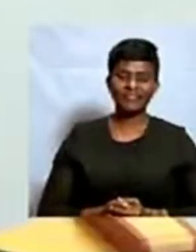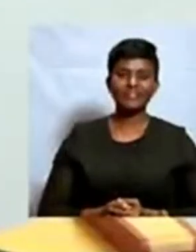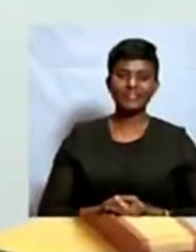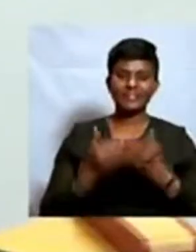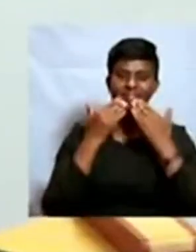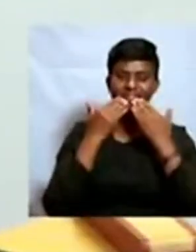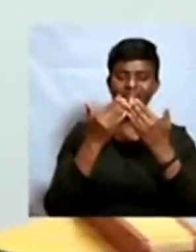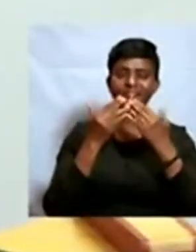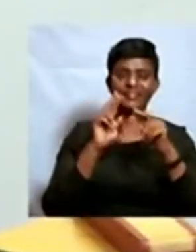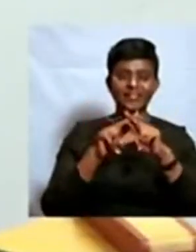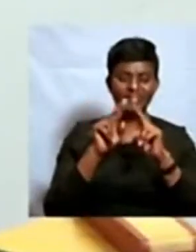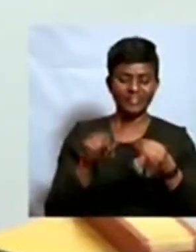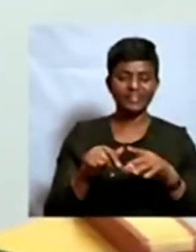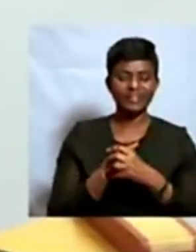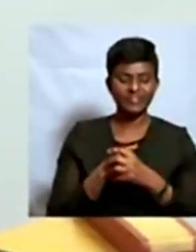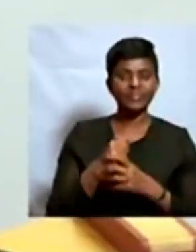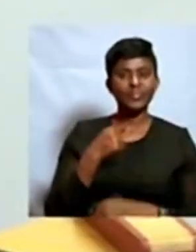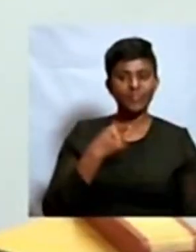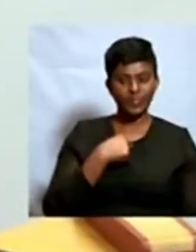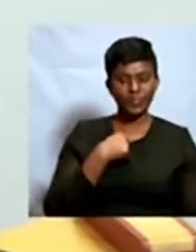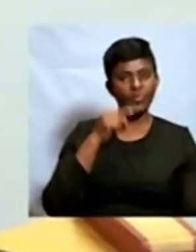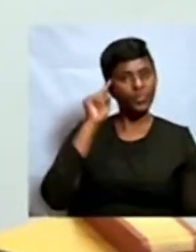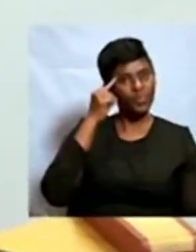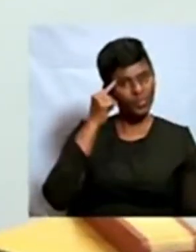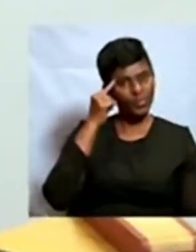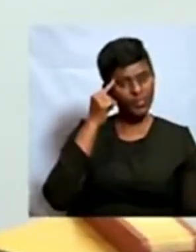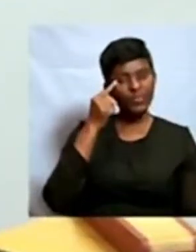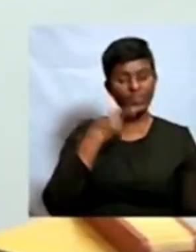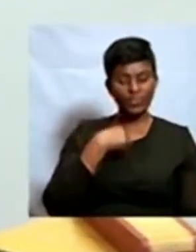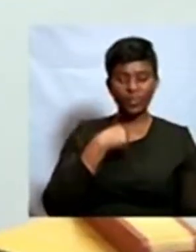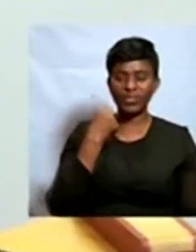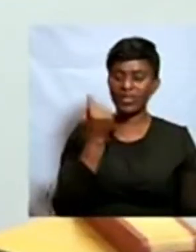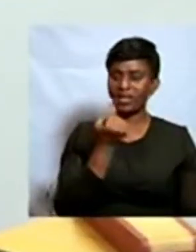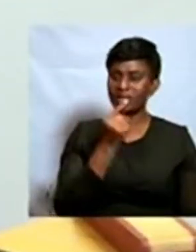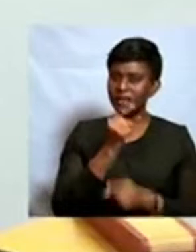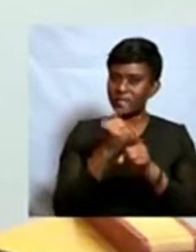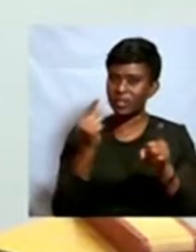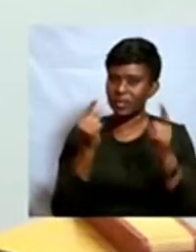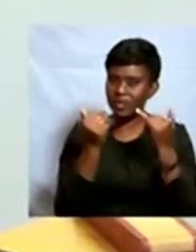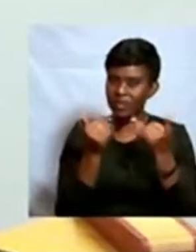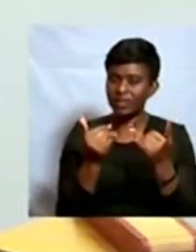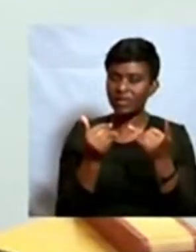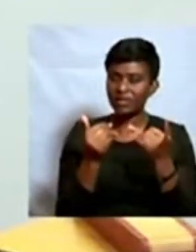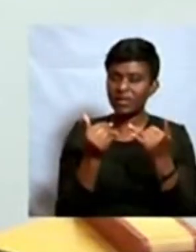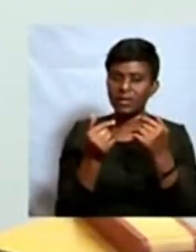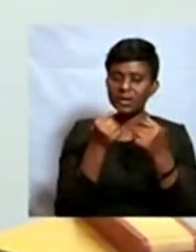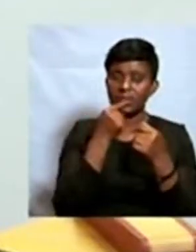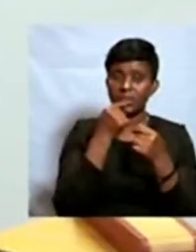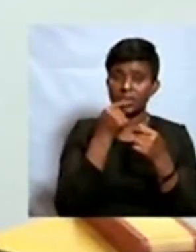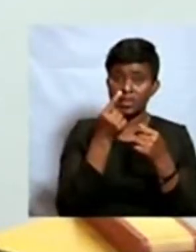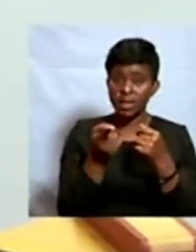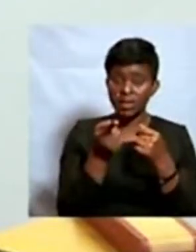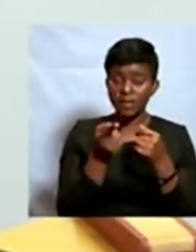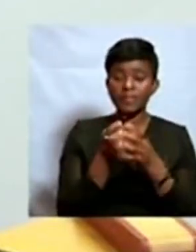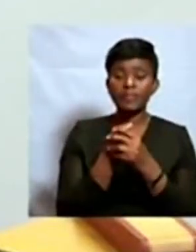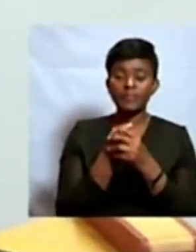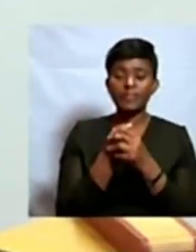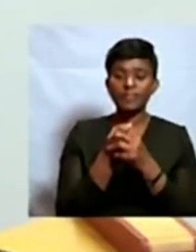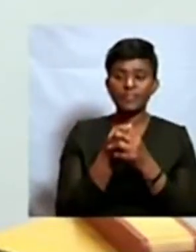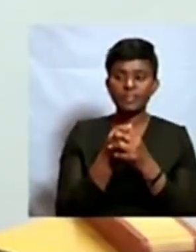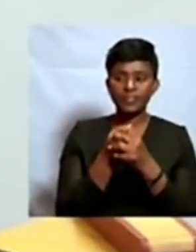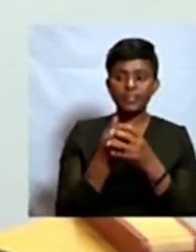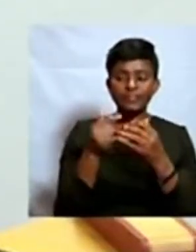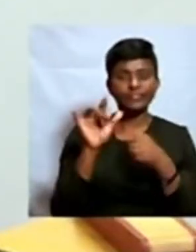think. Thank you, Chair. I think let me just say that